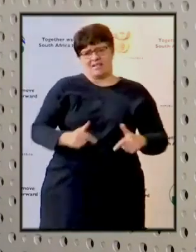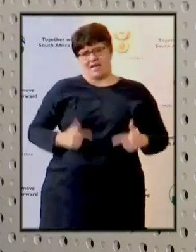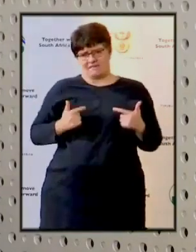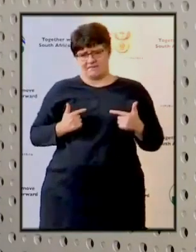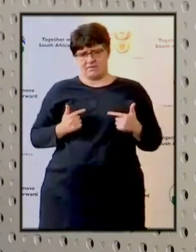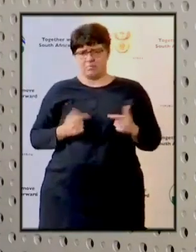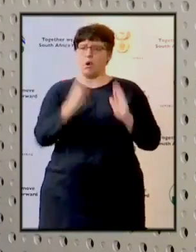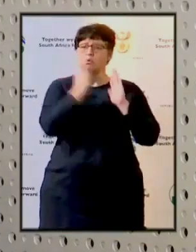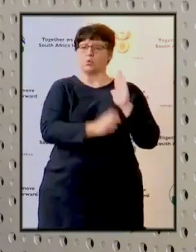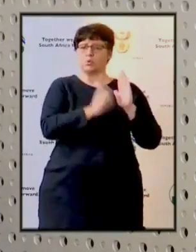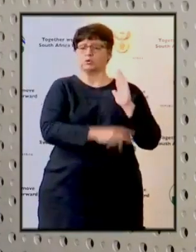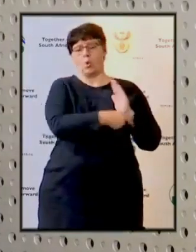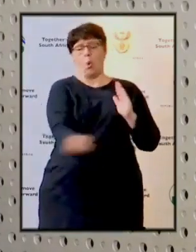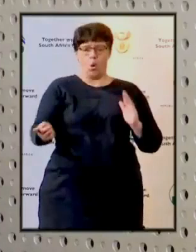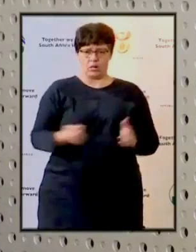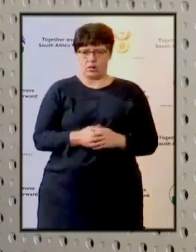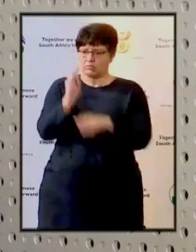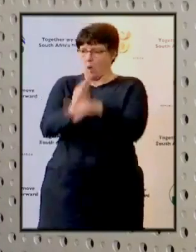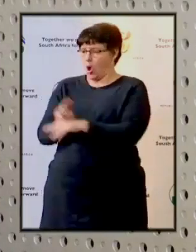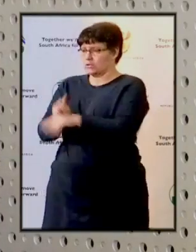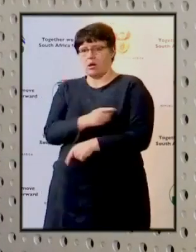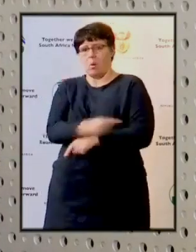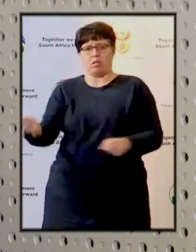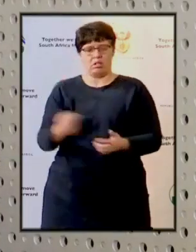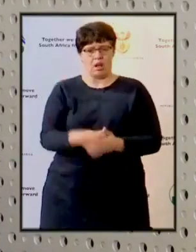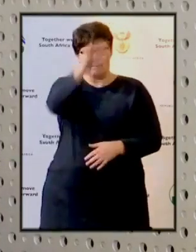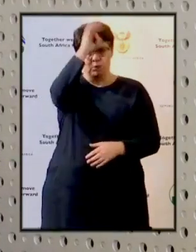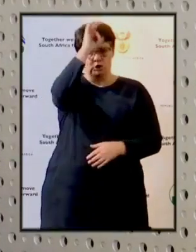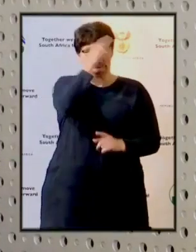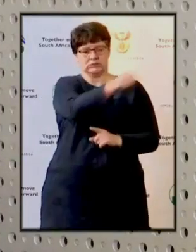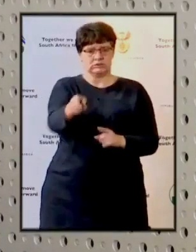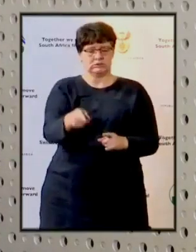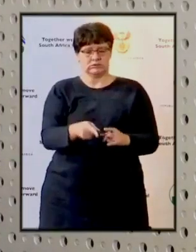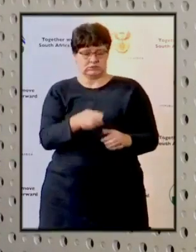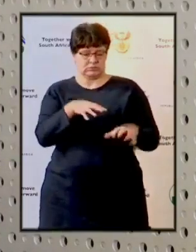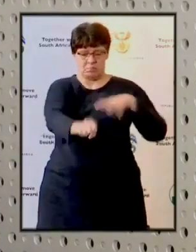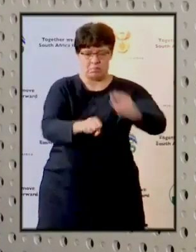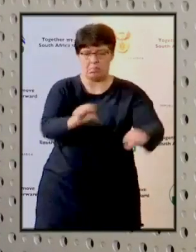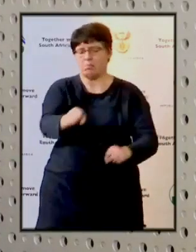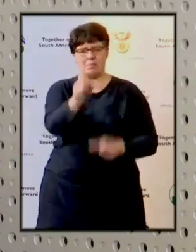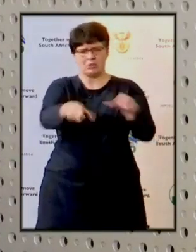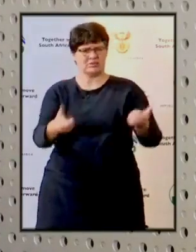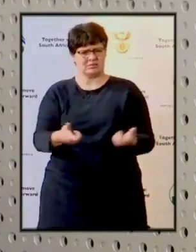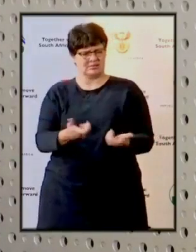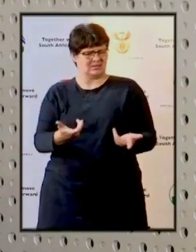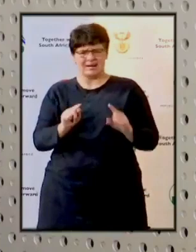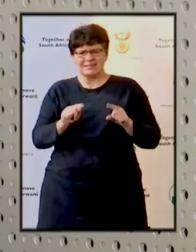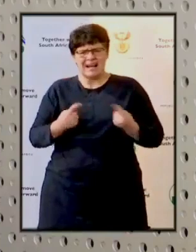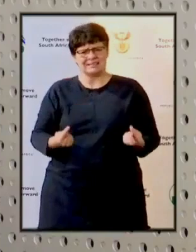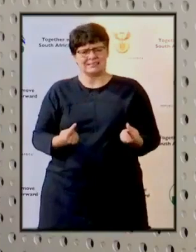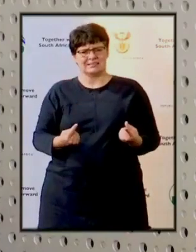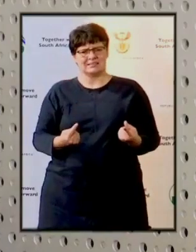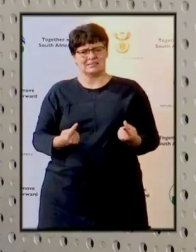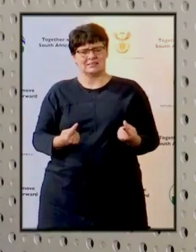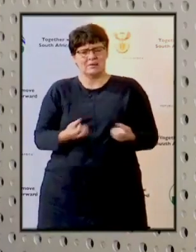by regulation. Not everything can be done by the law enforcement services. Most of the